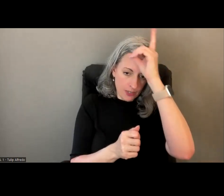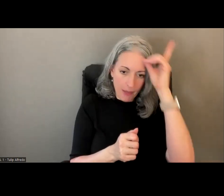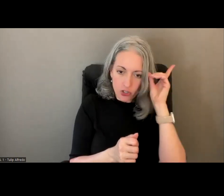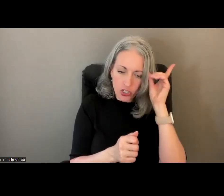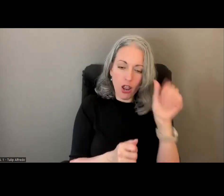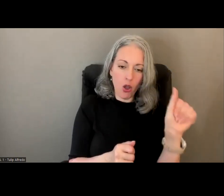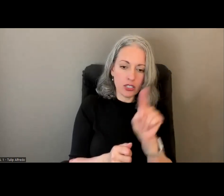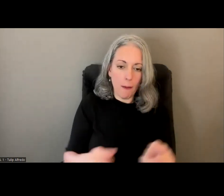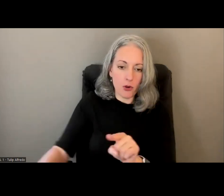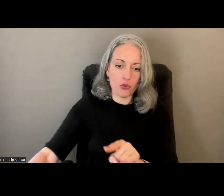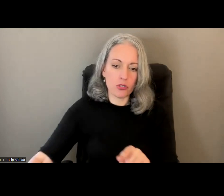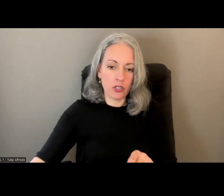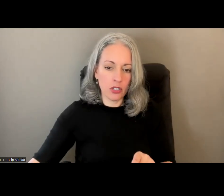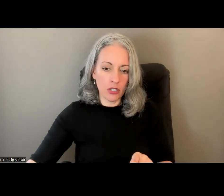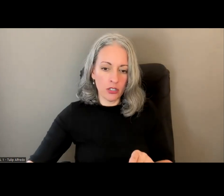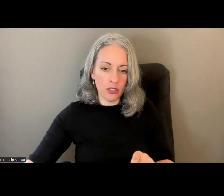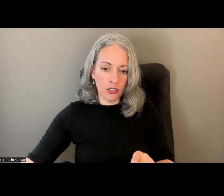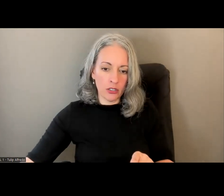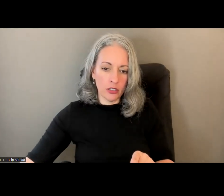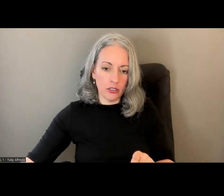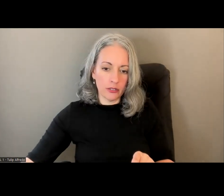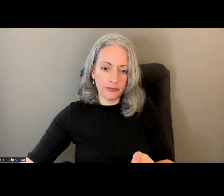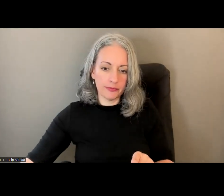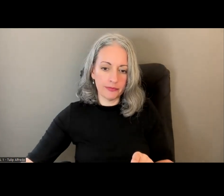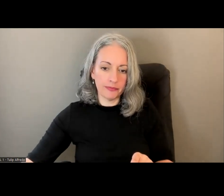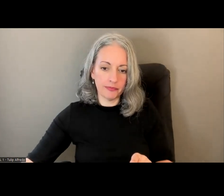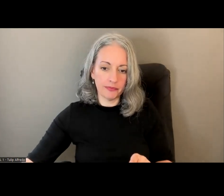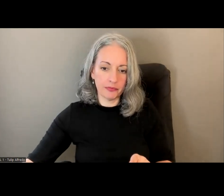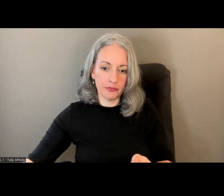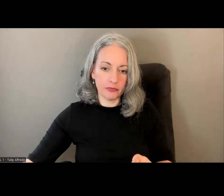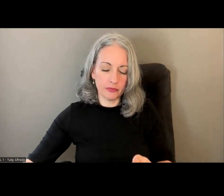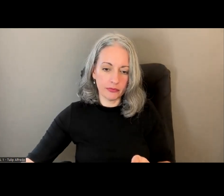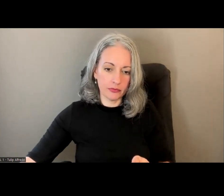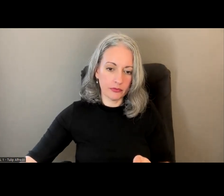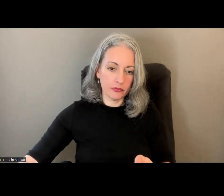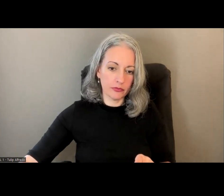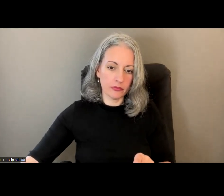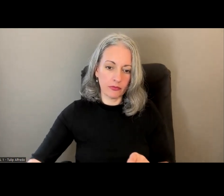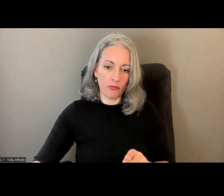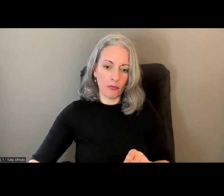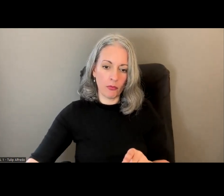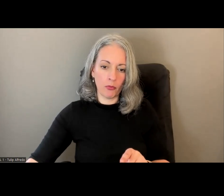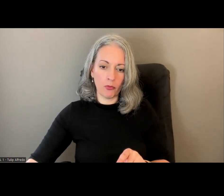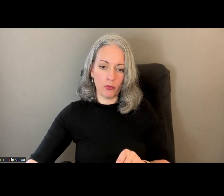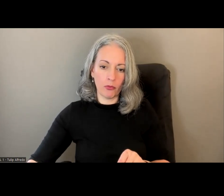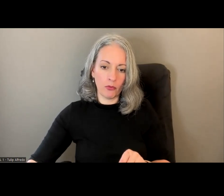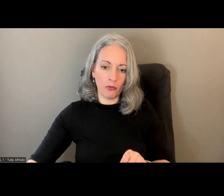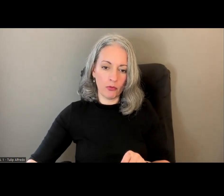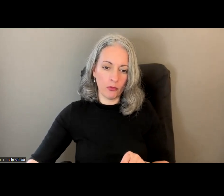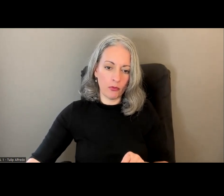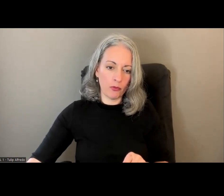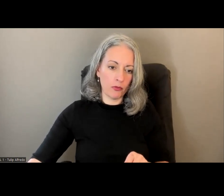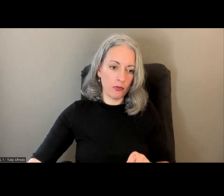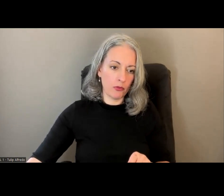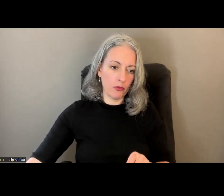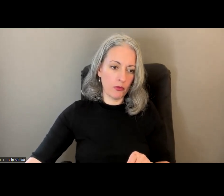Third, we have been working closely with stakeholders to roll out round 2 of funding for the Bridge to Recovery grants to